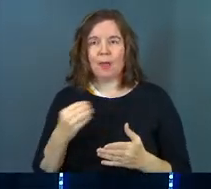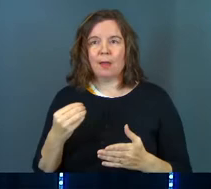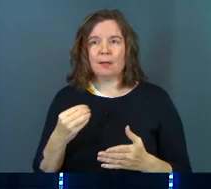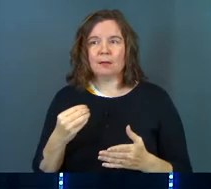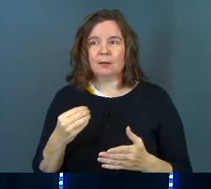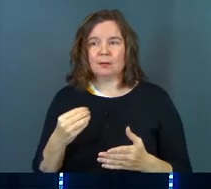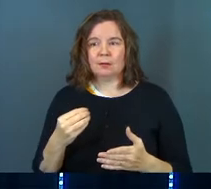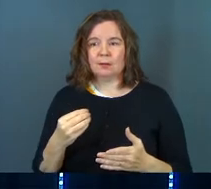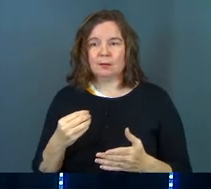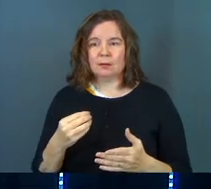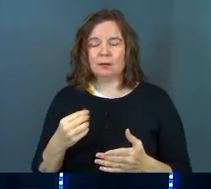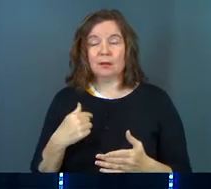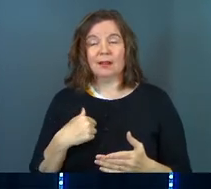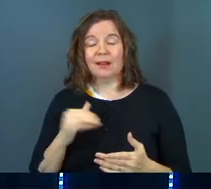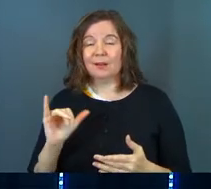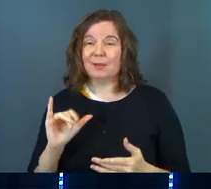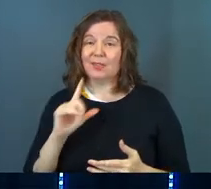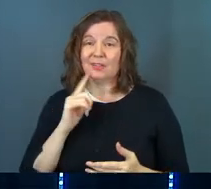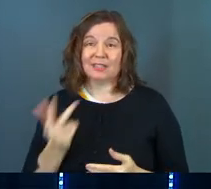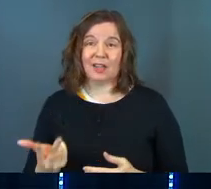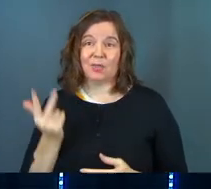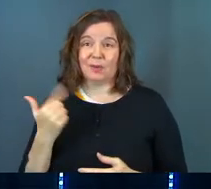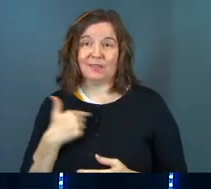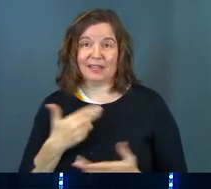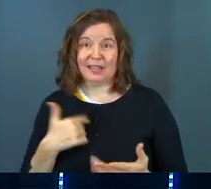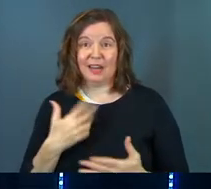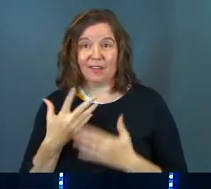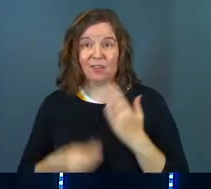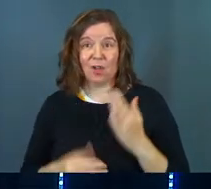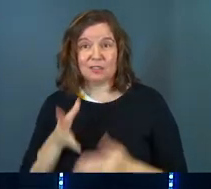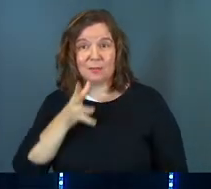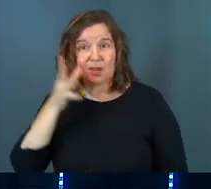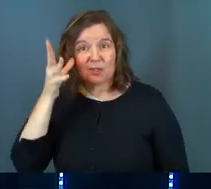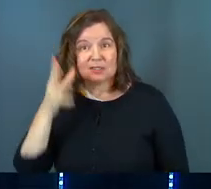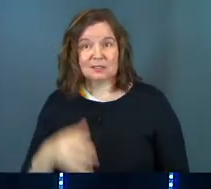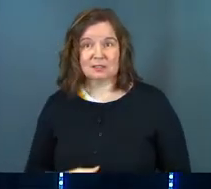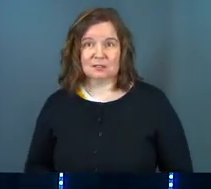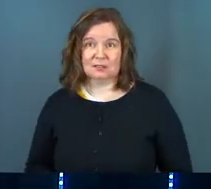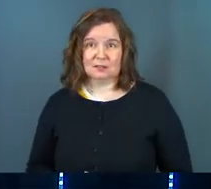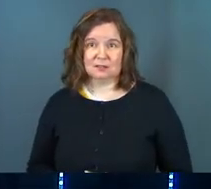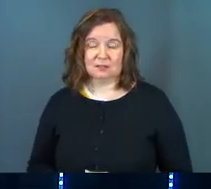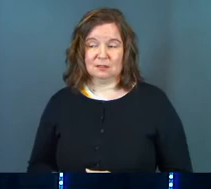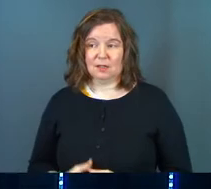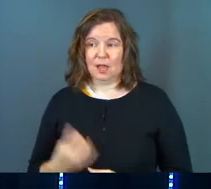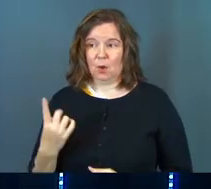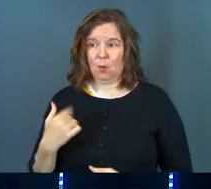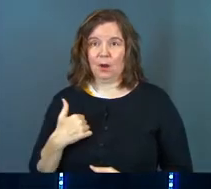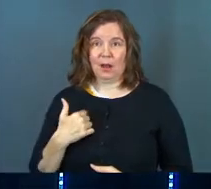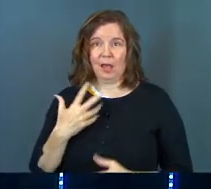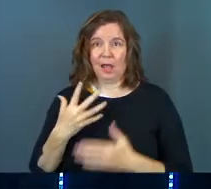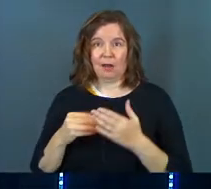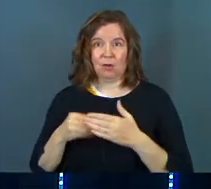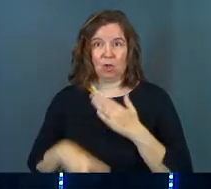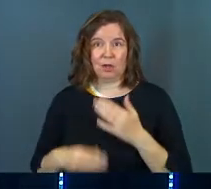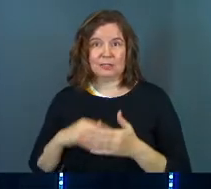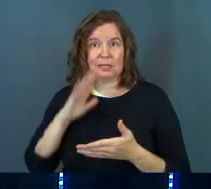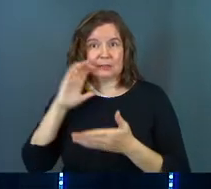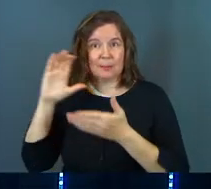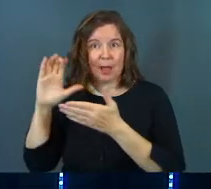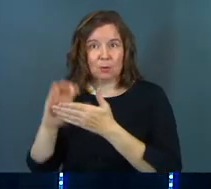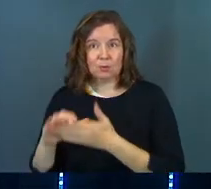and I'm like, there's like 3 of us in here that have lost parents. And one had lost a